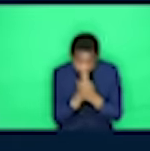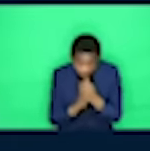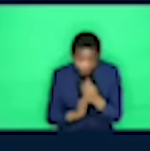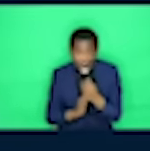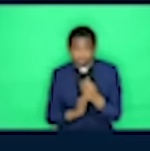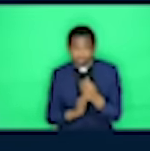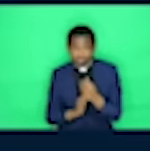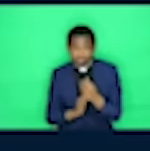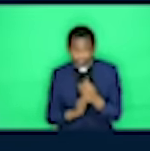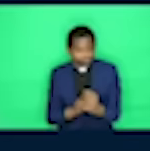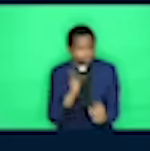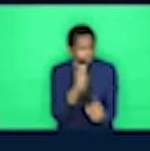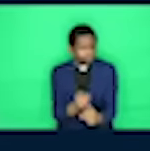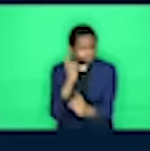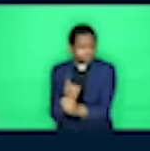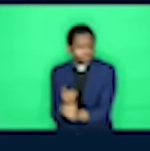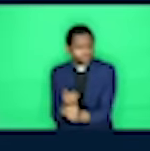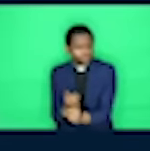Abrasie. Integrity.